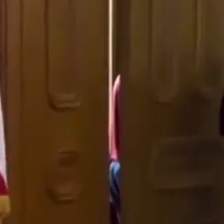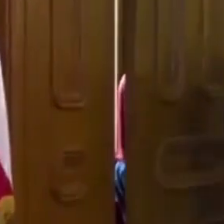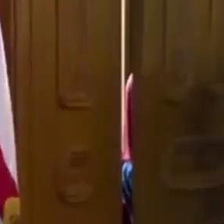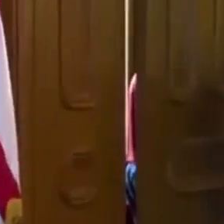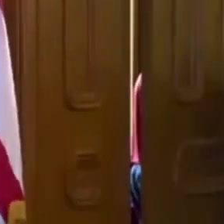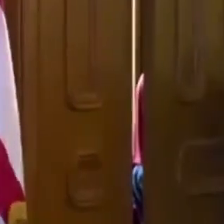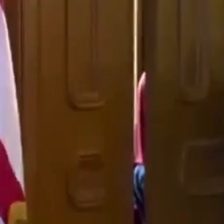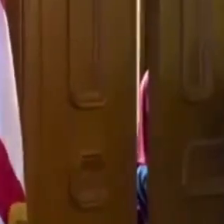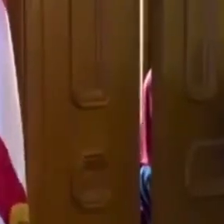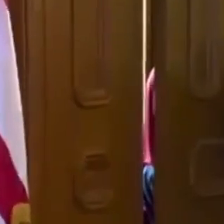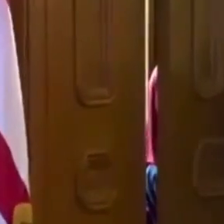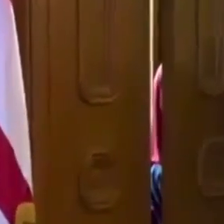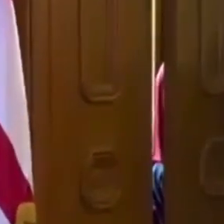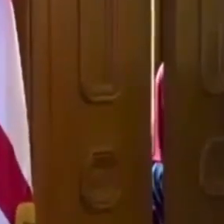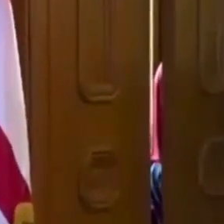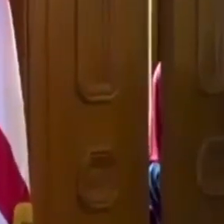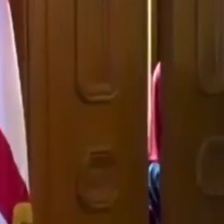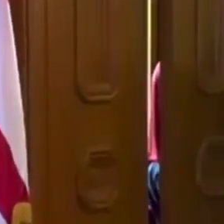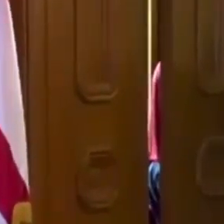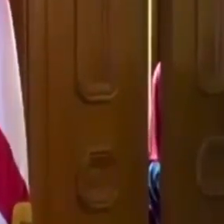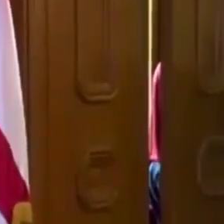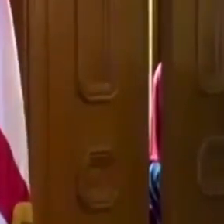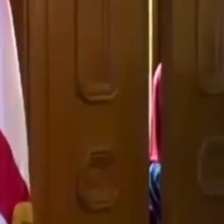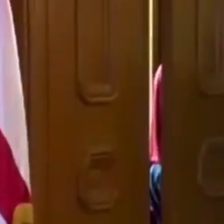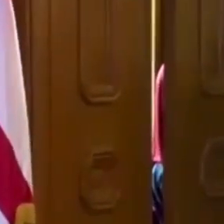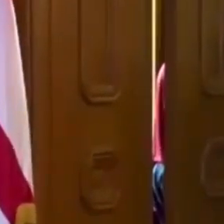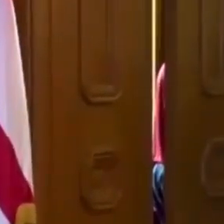Good afternoon, everyone.